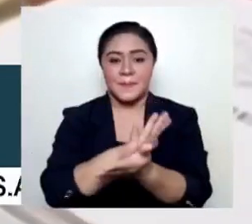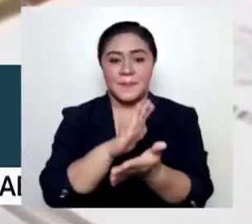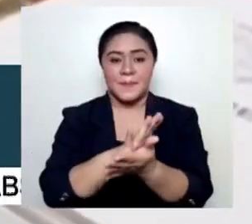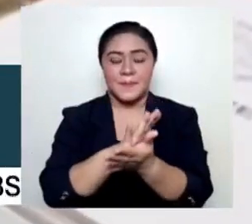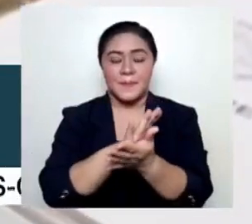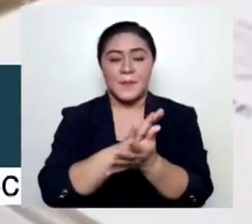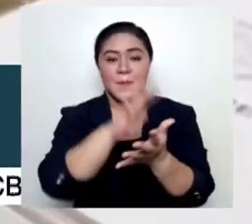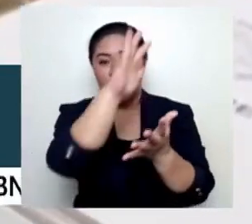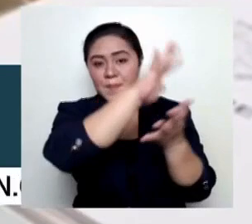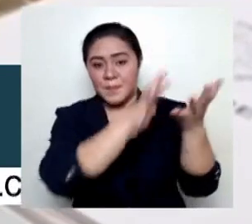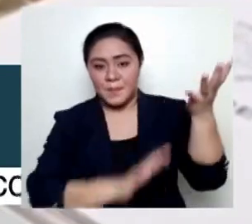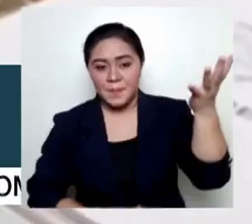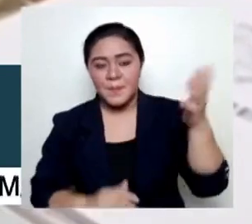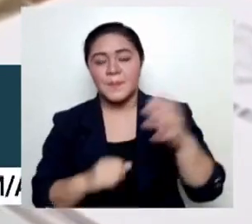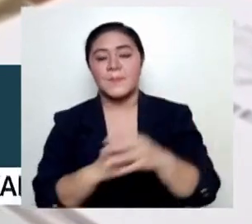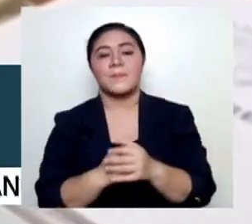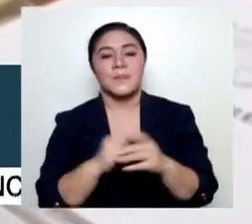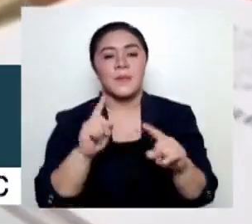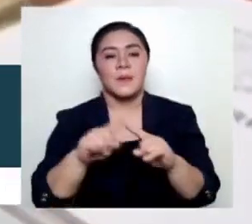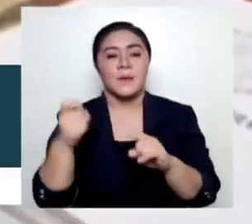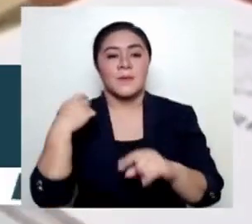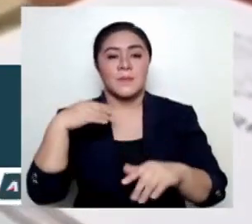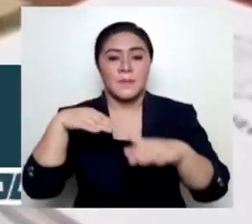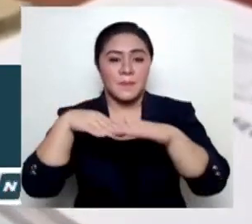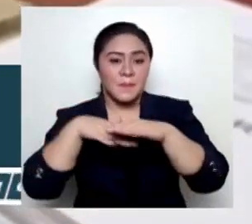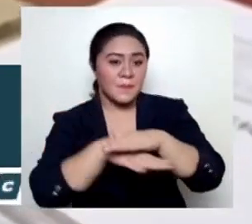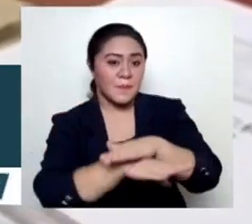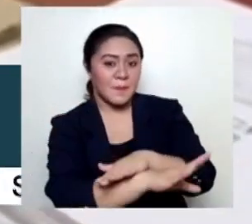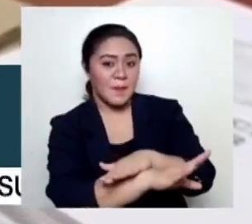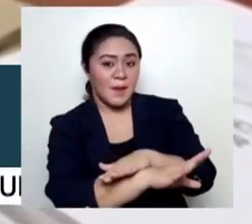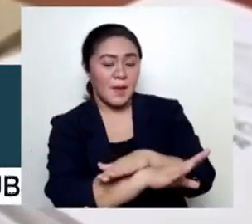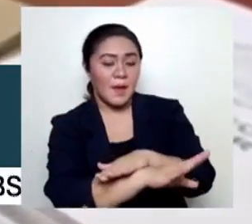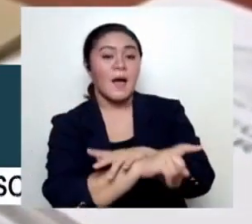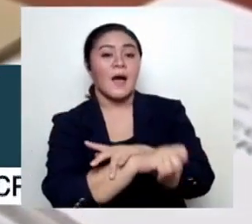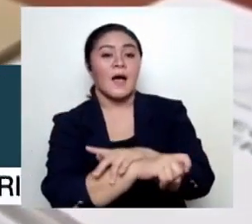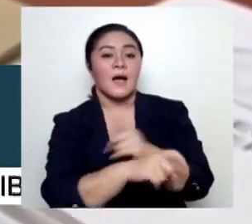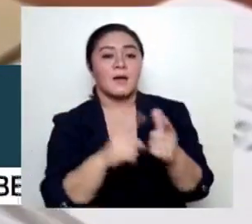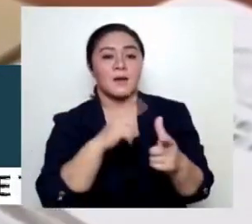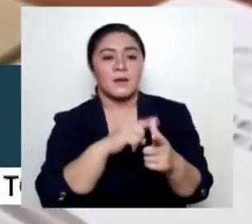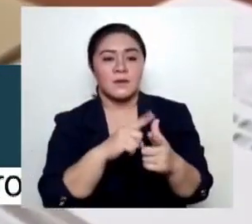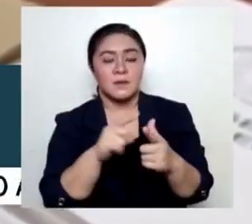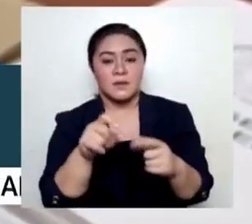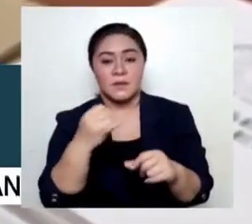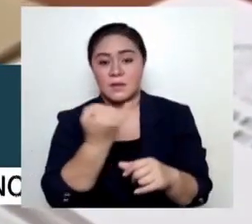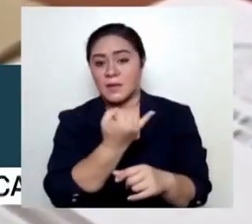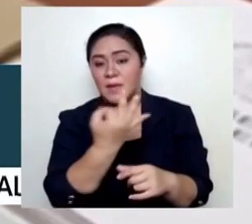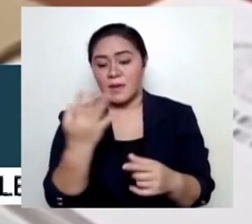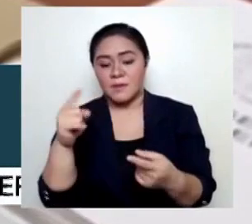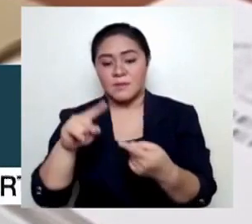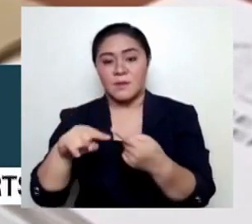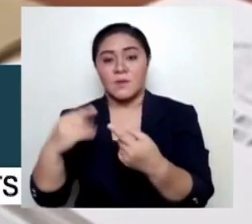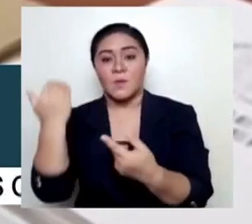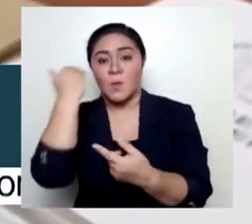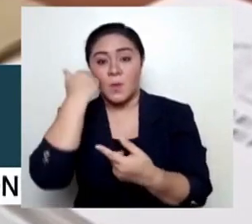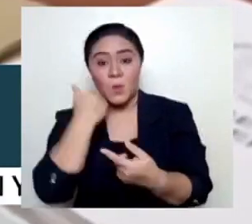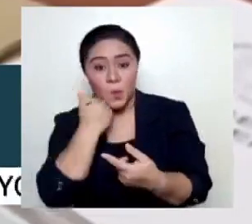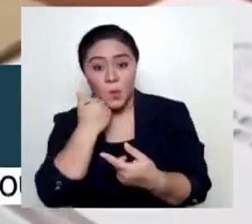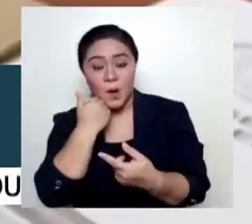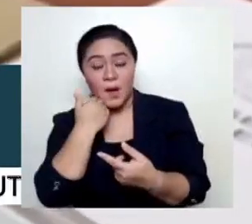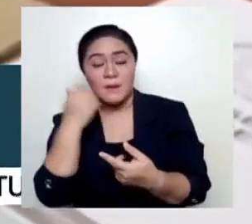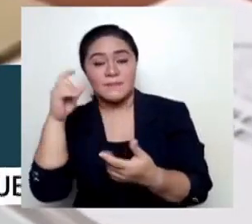one precinct, 10 test ballots were fed. Under votes were counted accurately. Over votes, on the other hand,